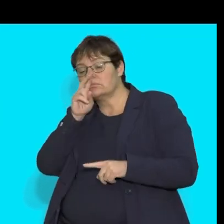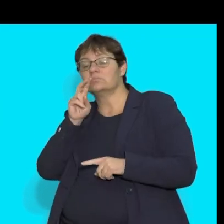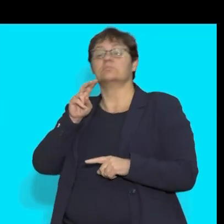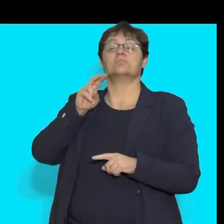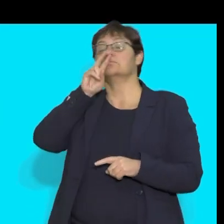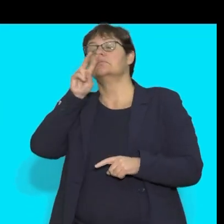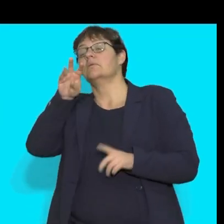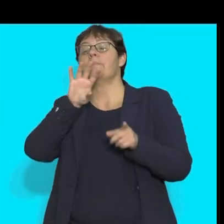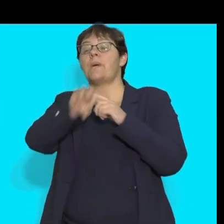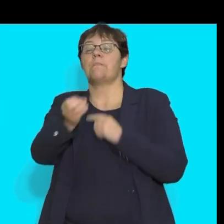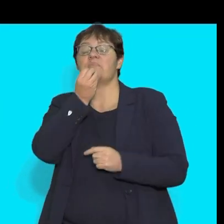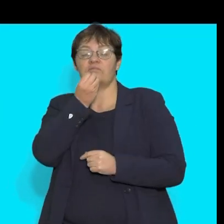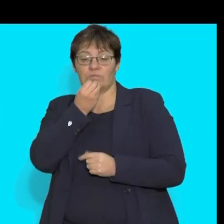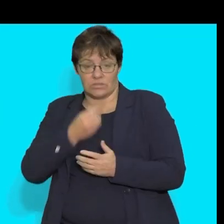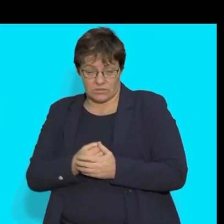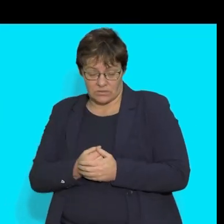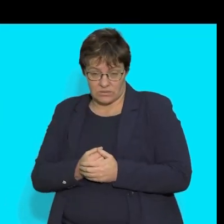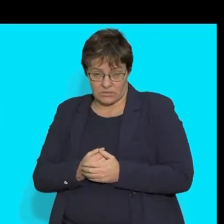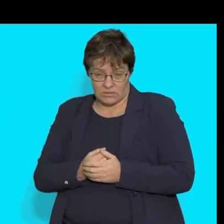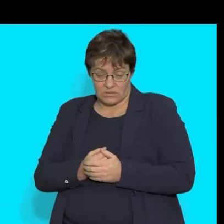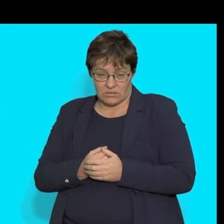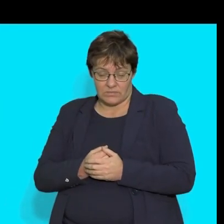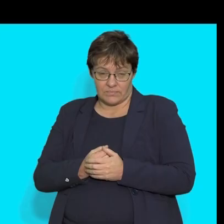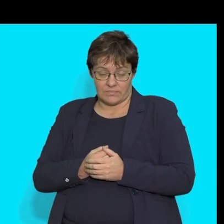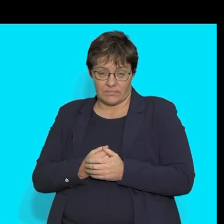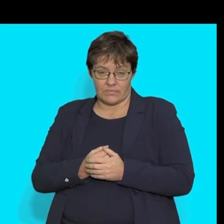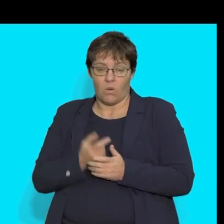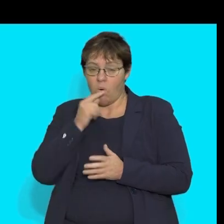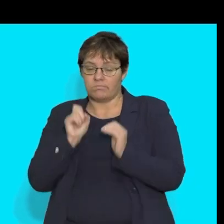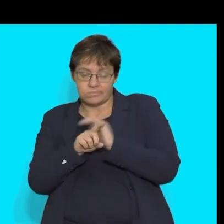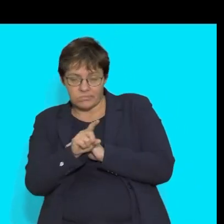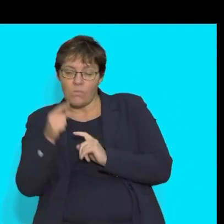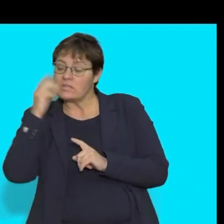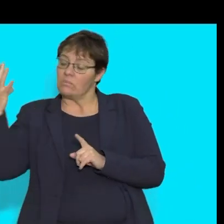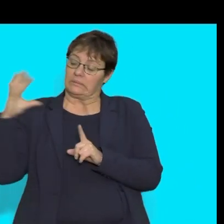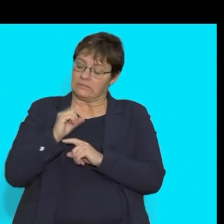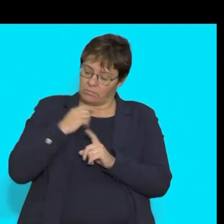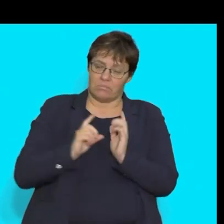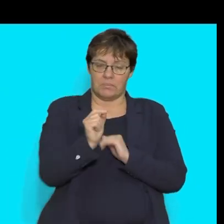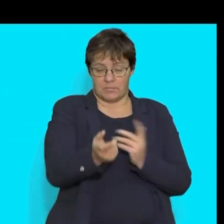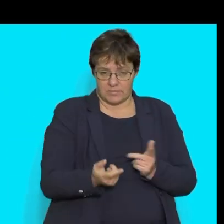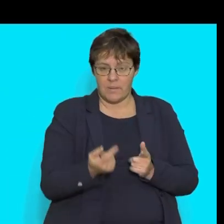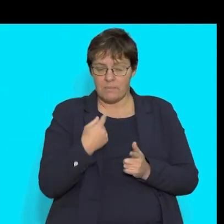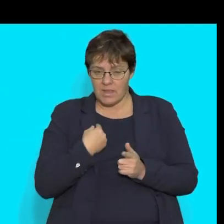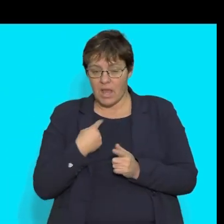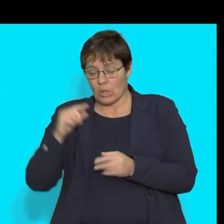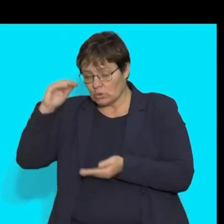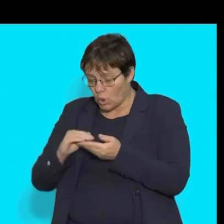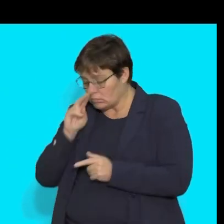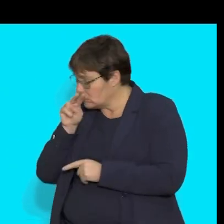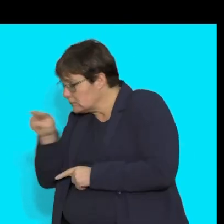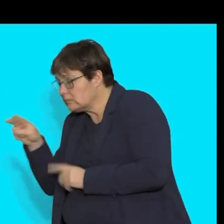being able to find prey or food or see predators. Having shorter legs gave individuals a